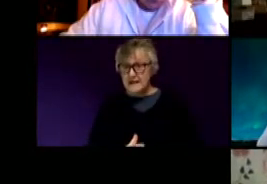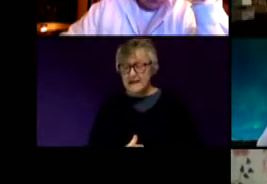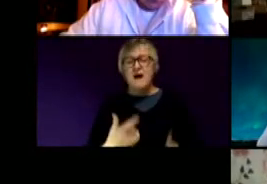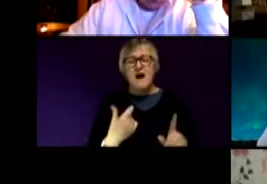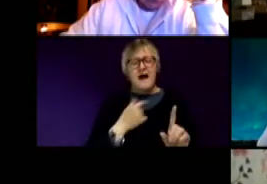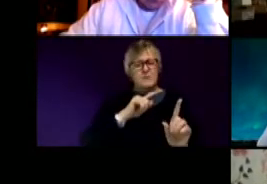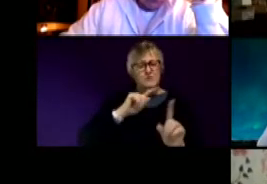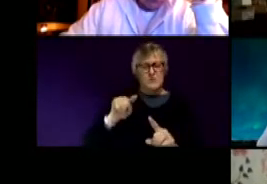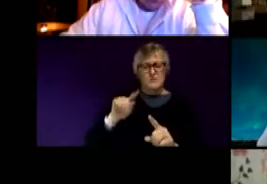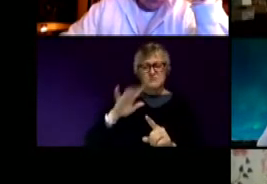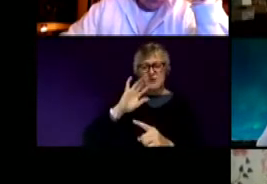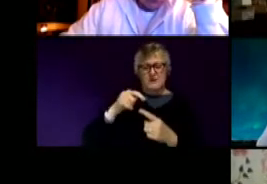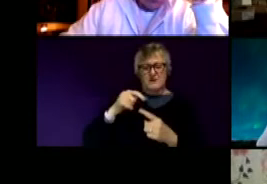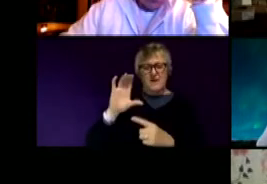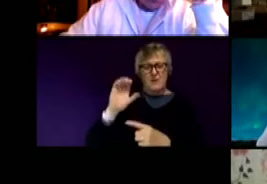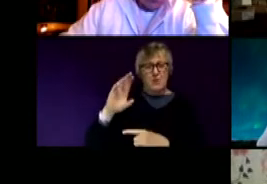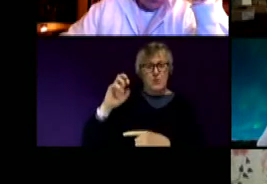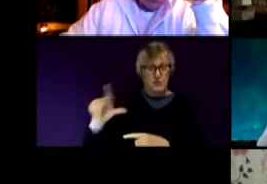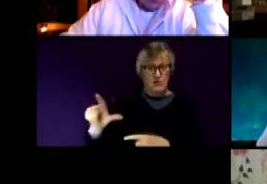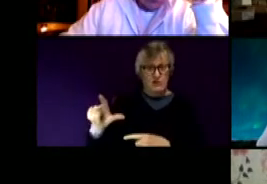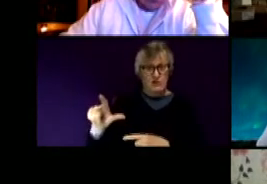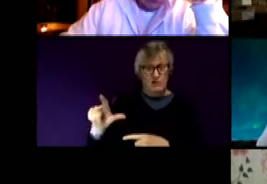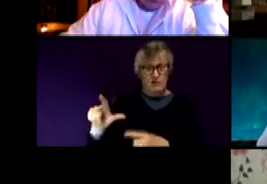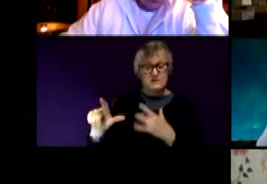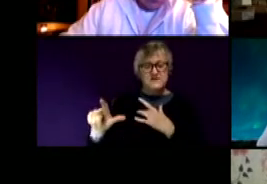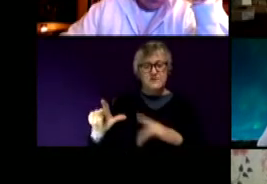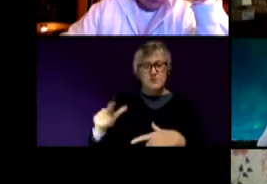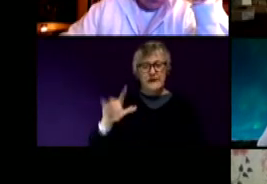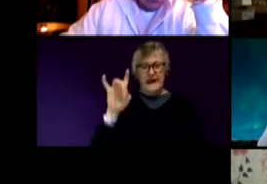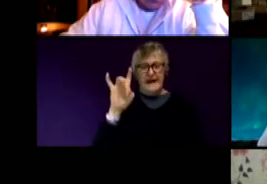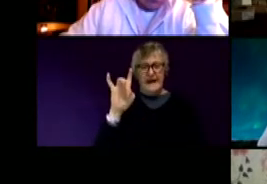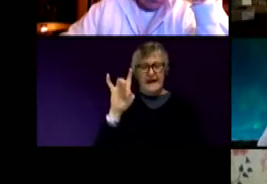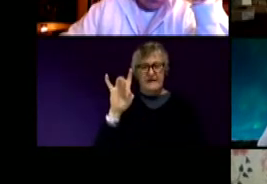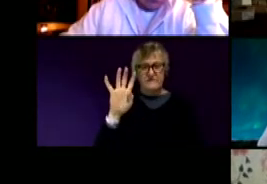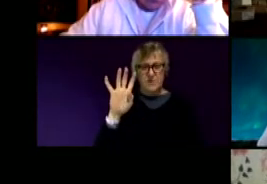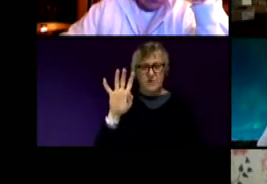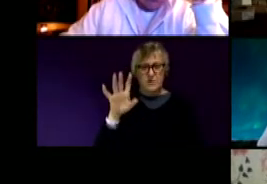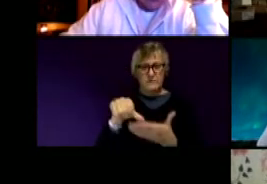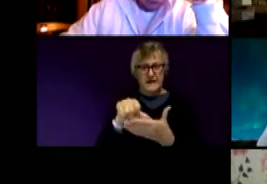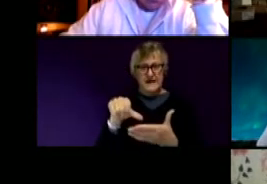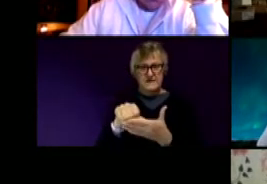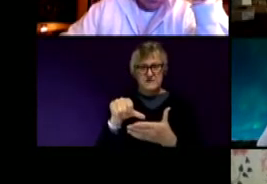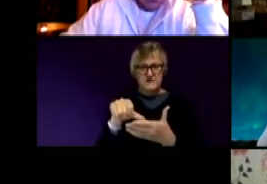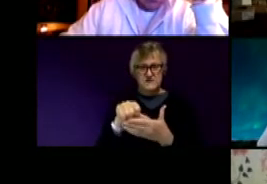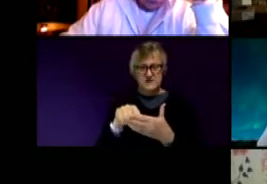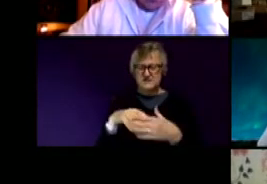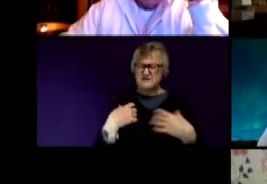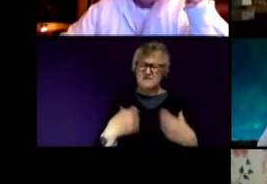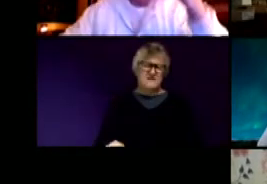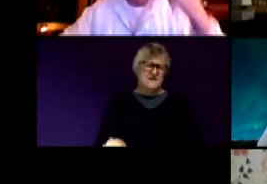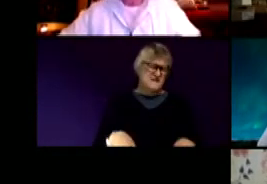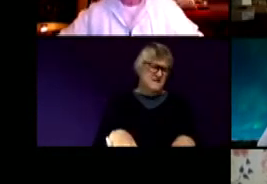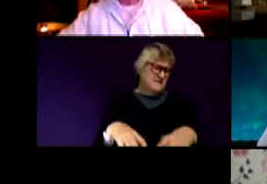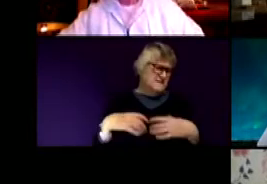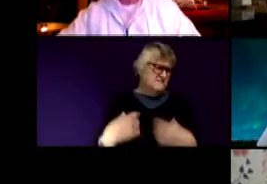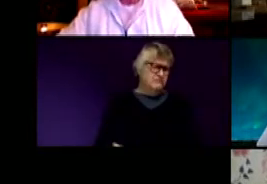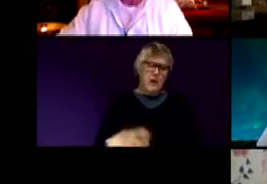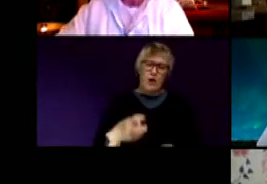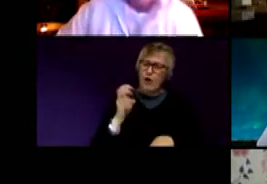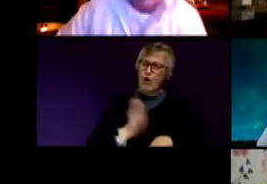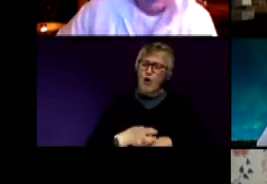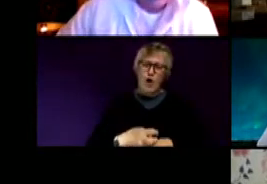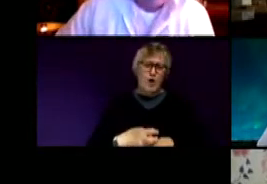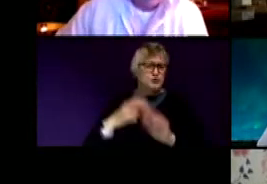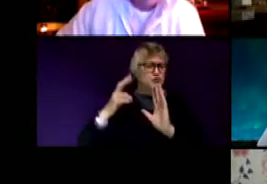reports, 84 pages and so forth. It's really hard to read things like that, especially within a week. And so